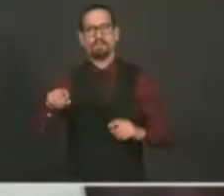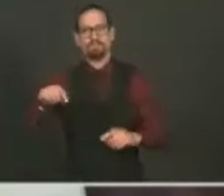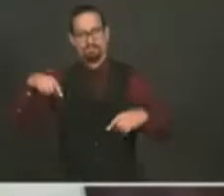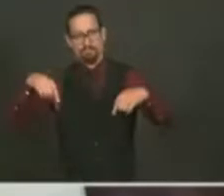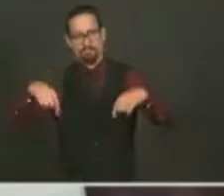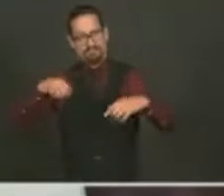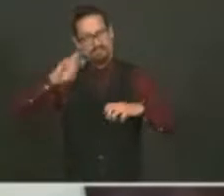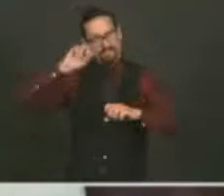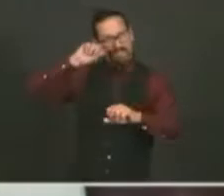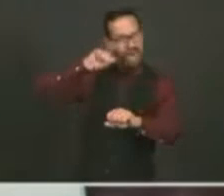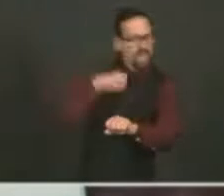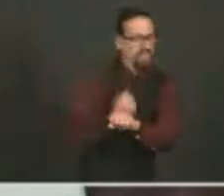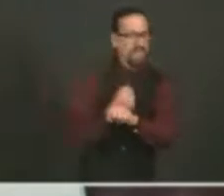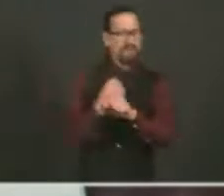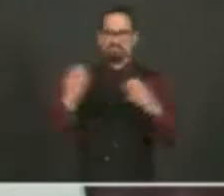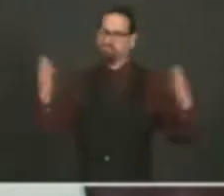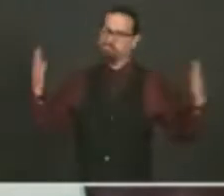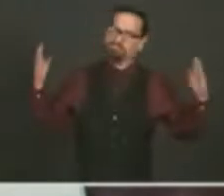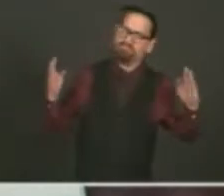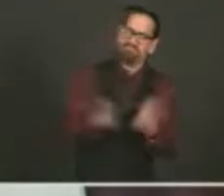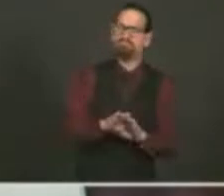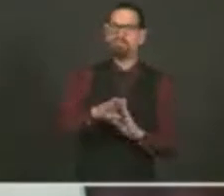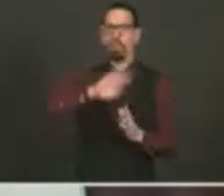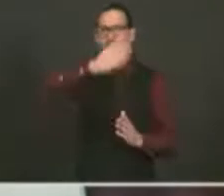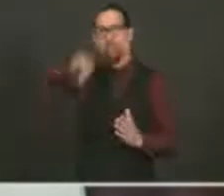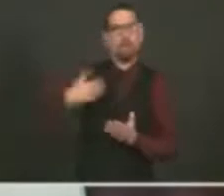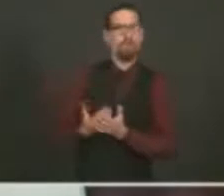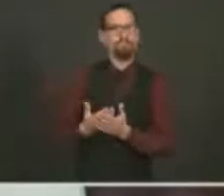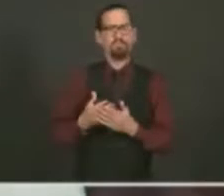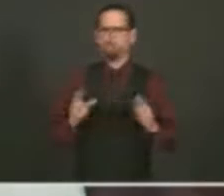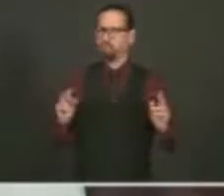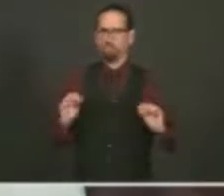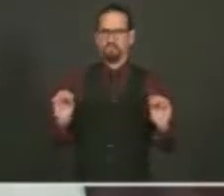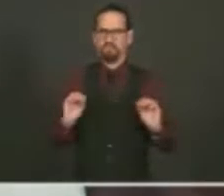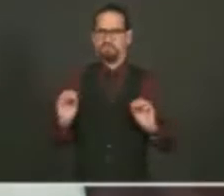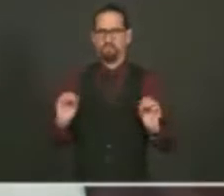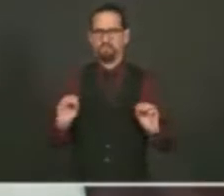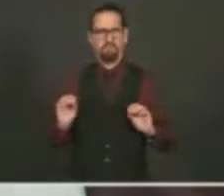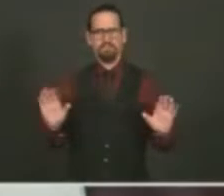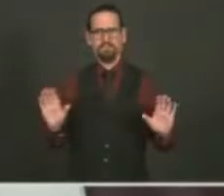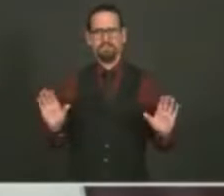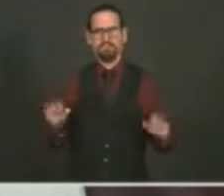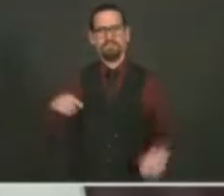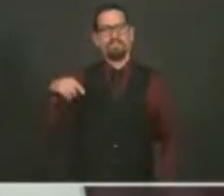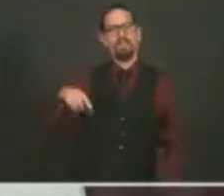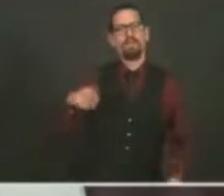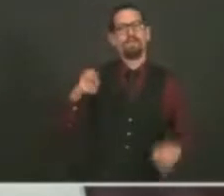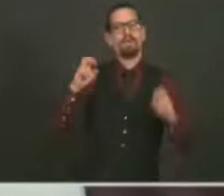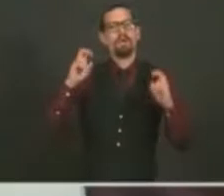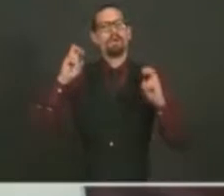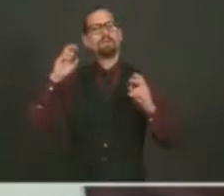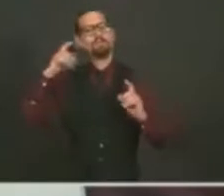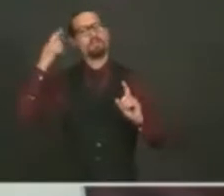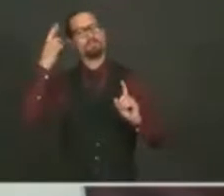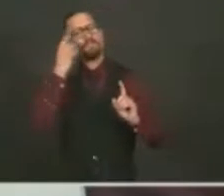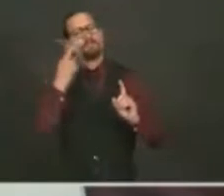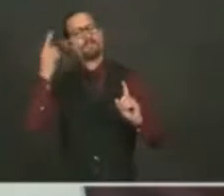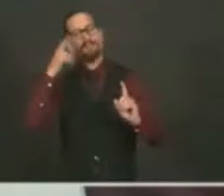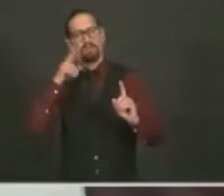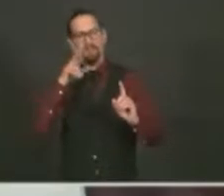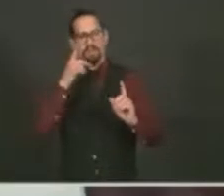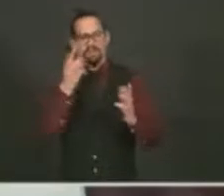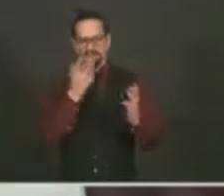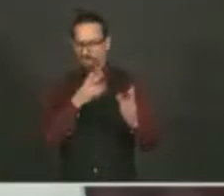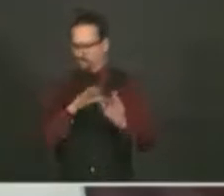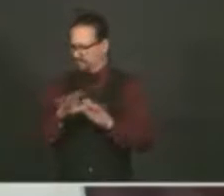is a reasonable, targeted set of restrictions that are narrowly tailored and designed to